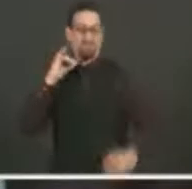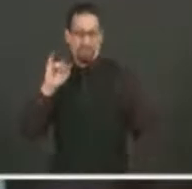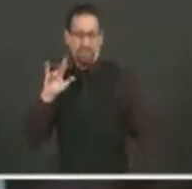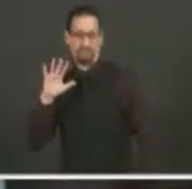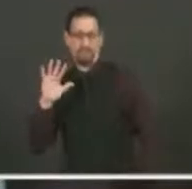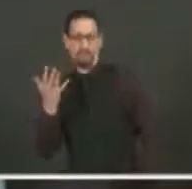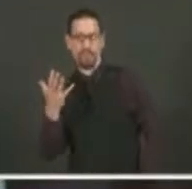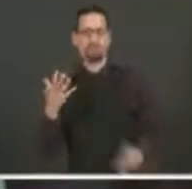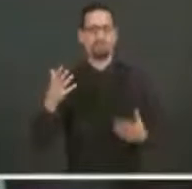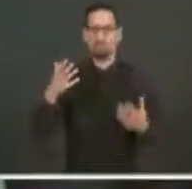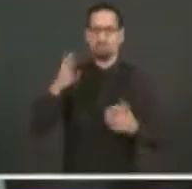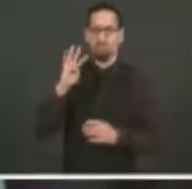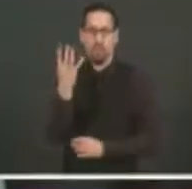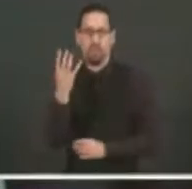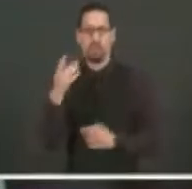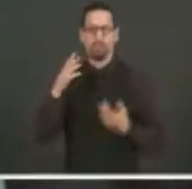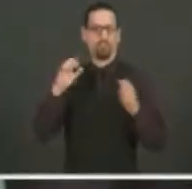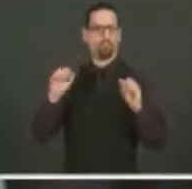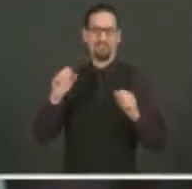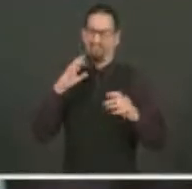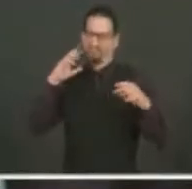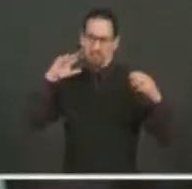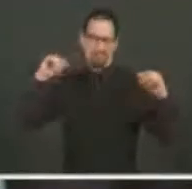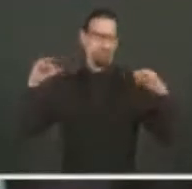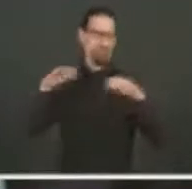be more than 250 people outdoors,